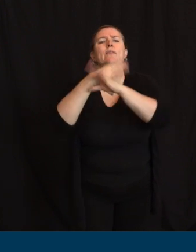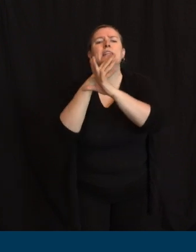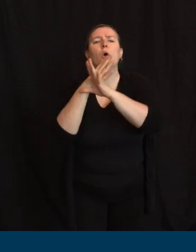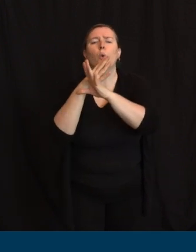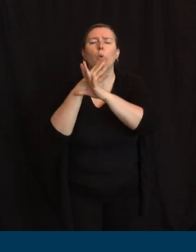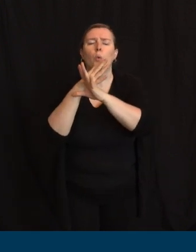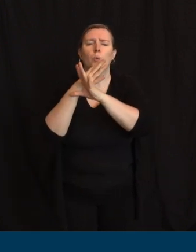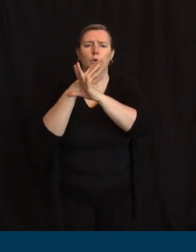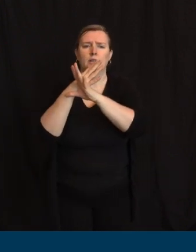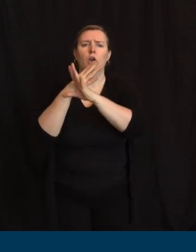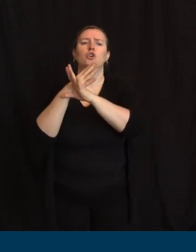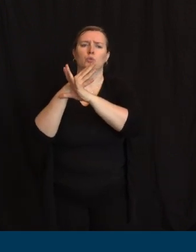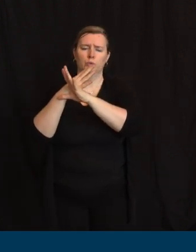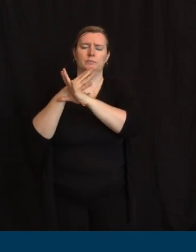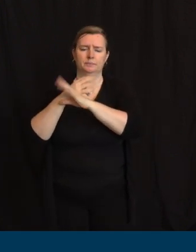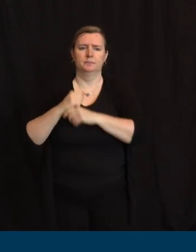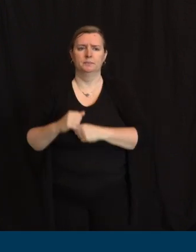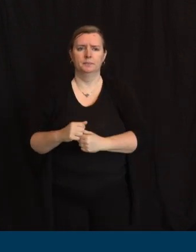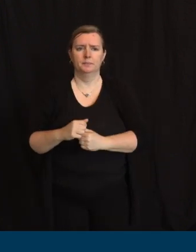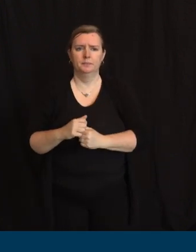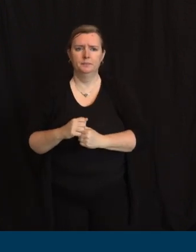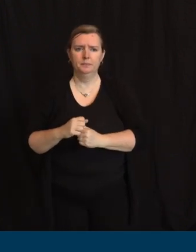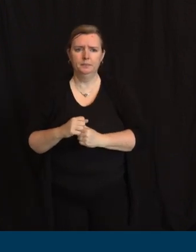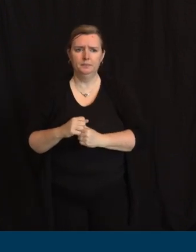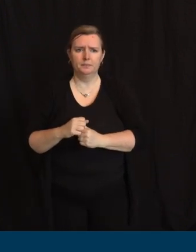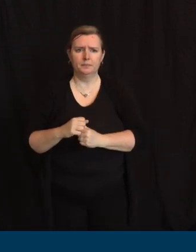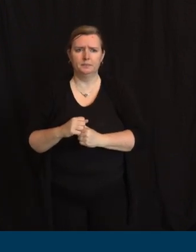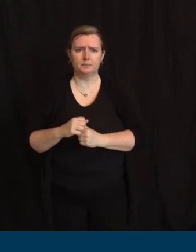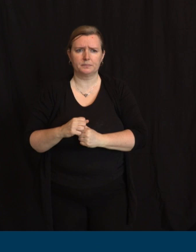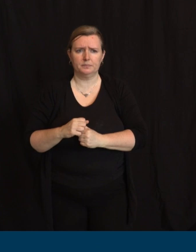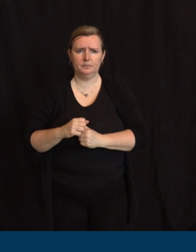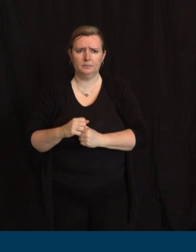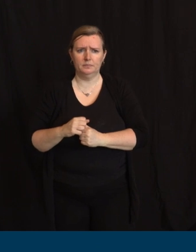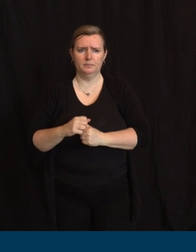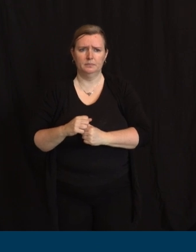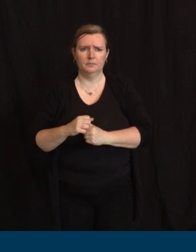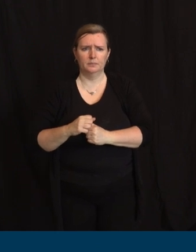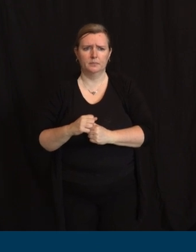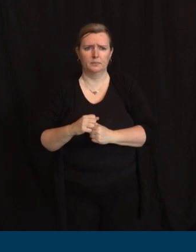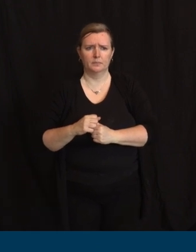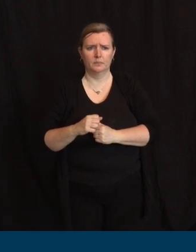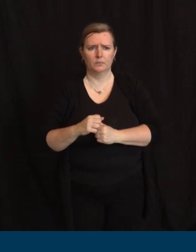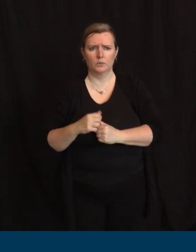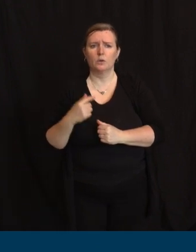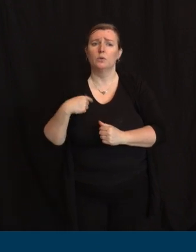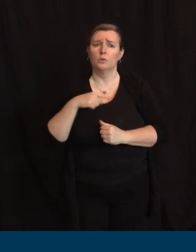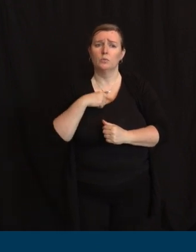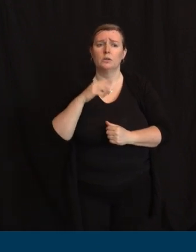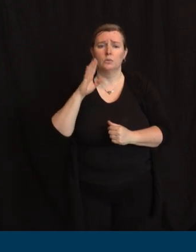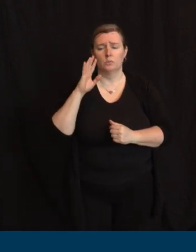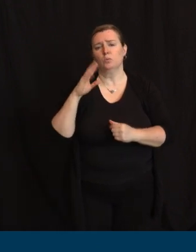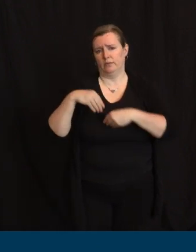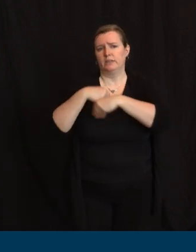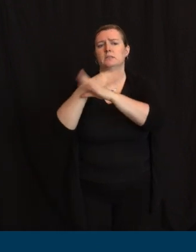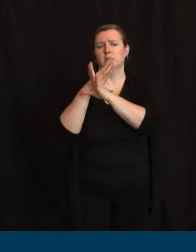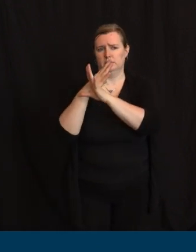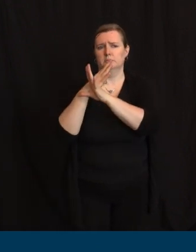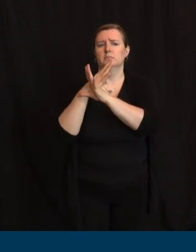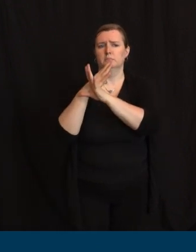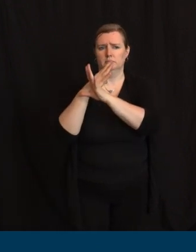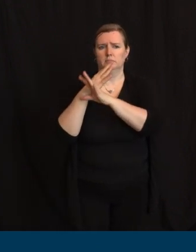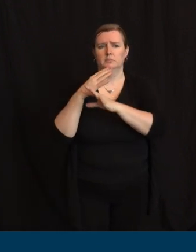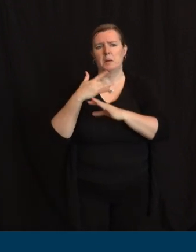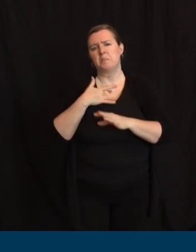We are having a VTC. They normally happen on Mondays and Thursdays. There are a couple of Thursdays they haven't happened on, but this